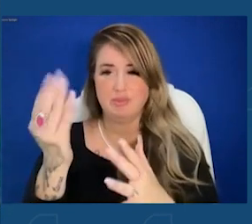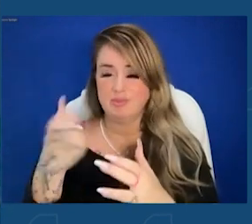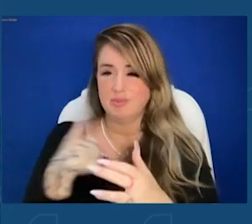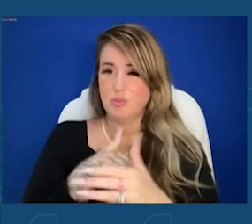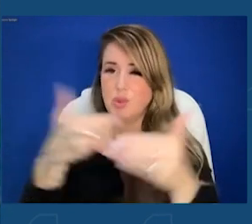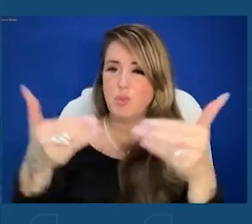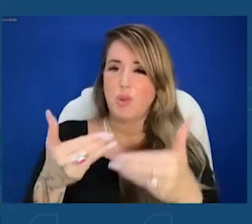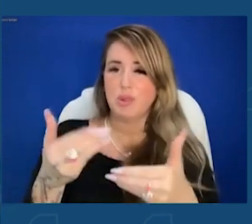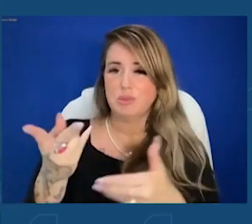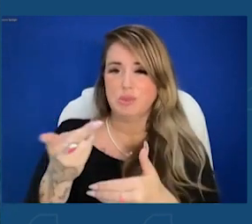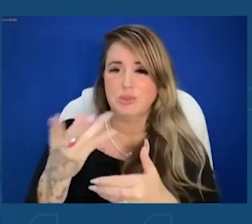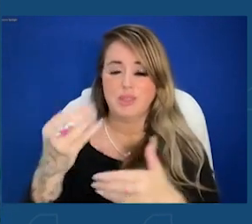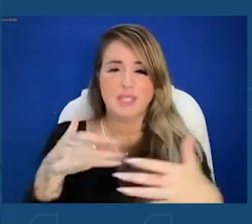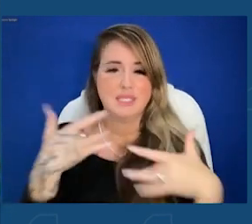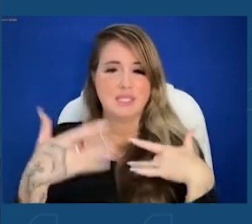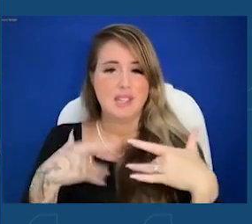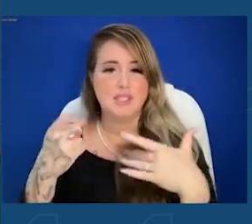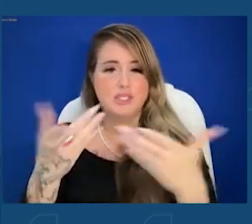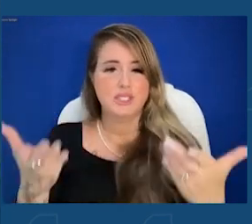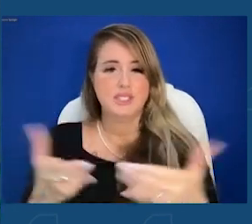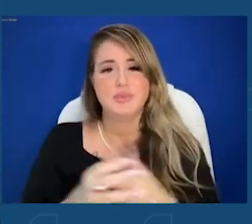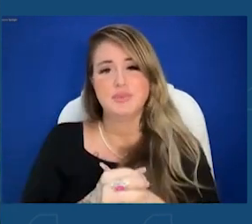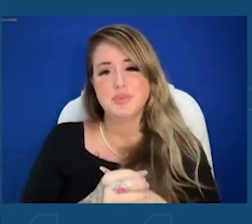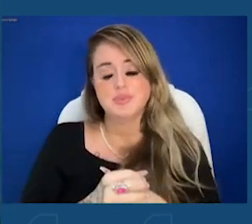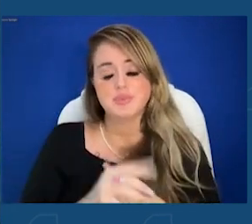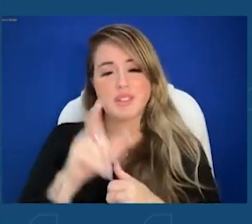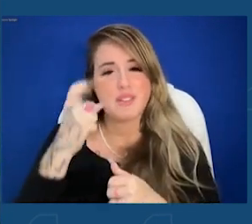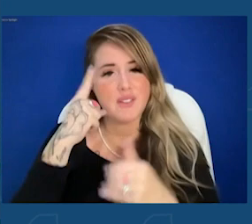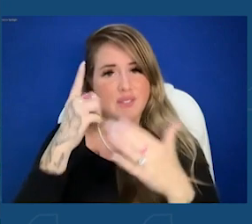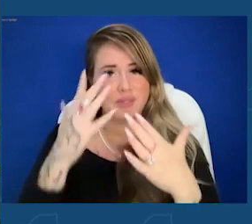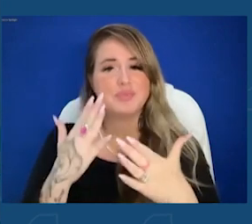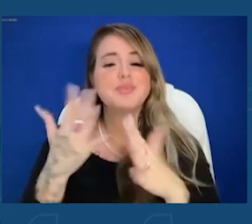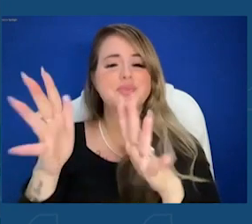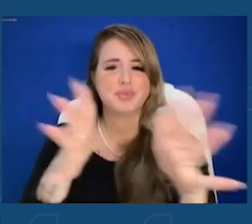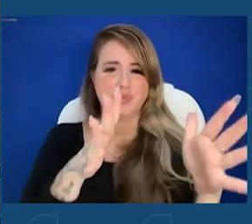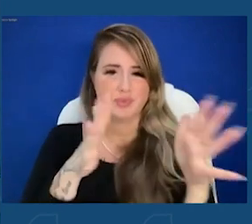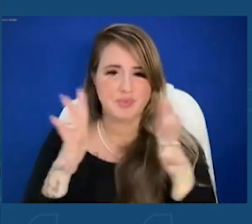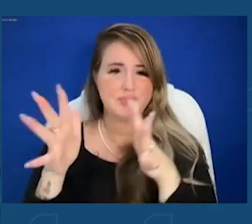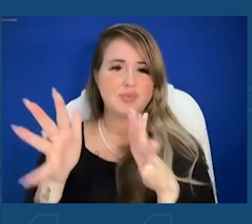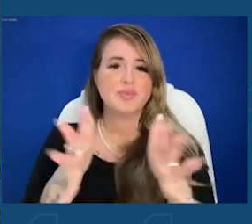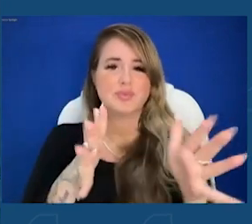you're here. The governor has been back.